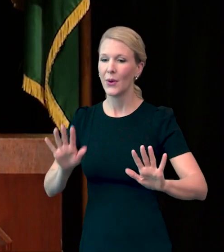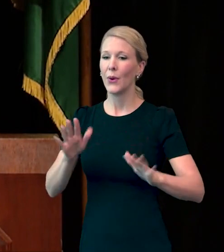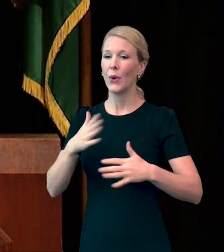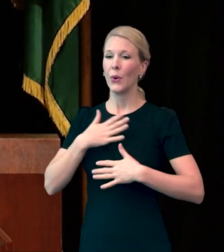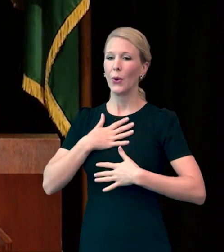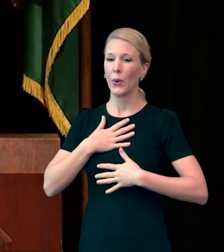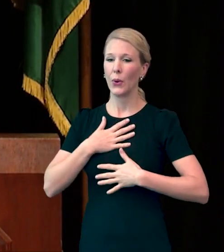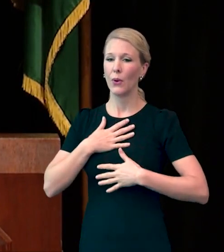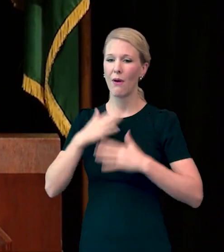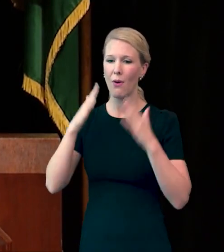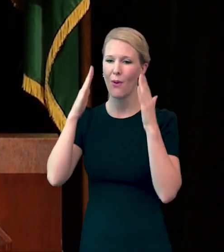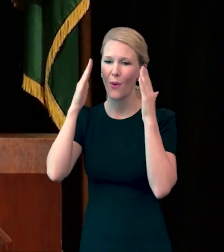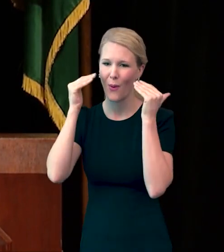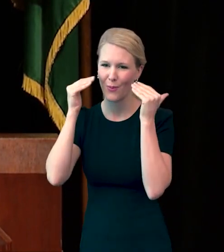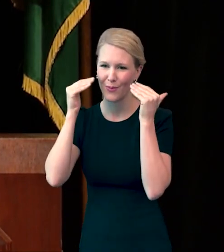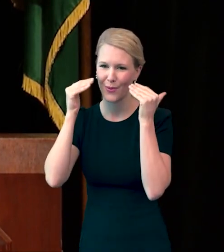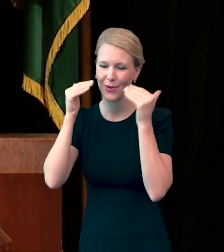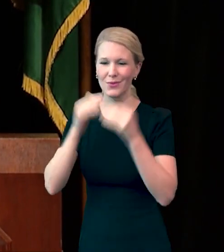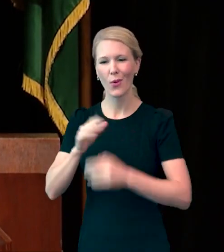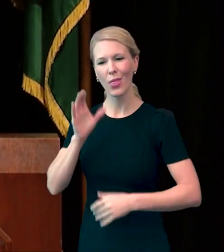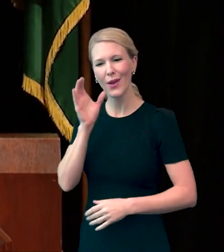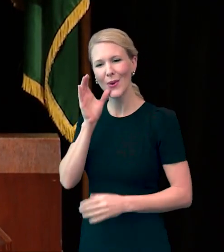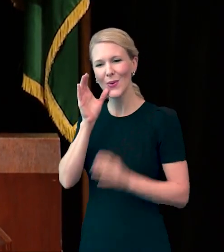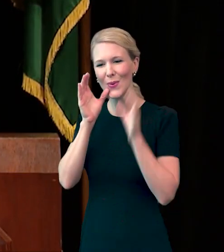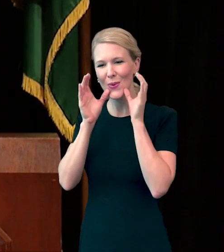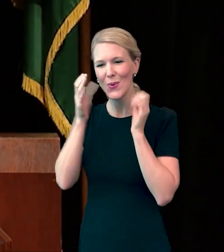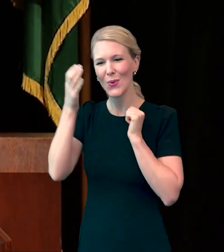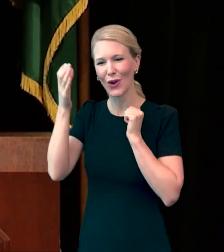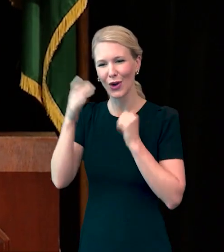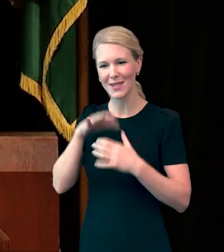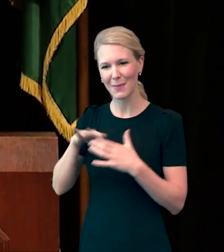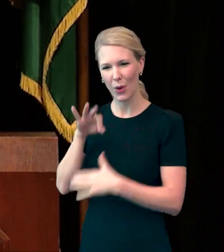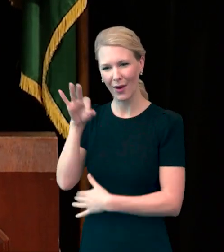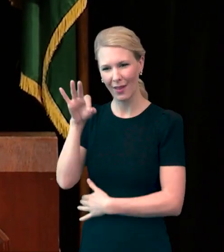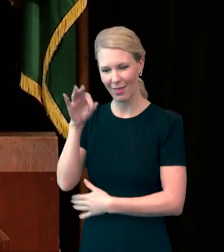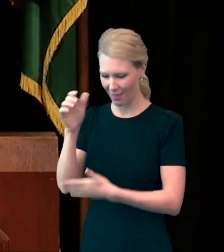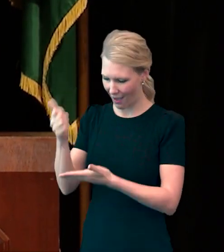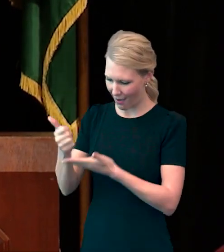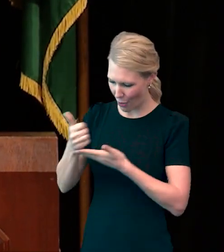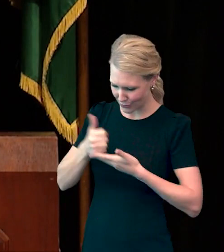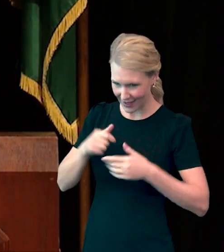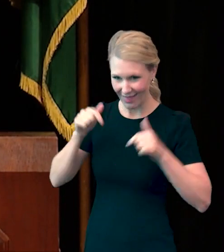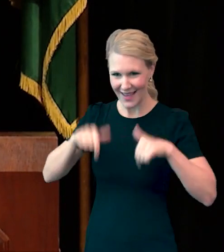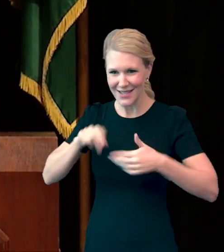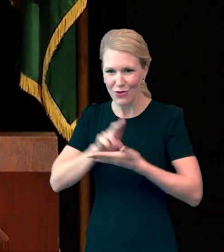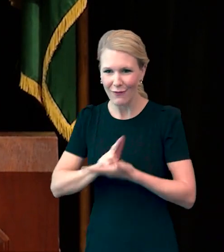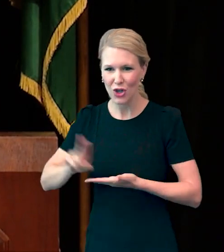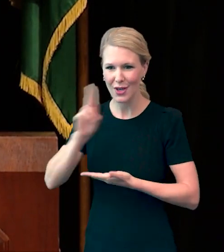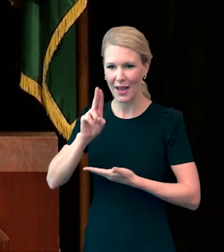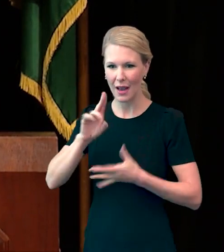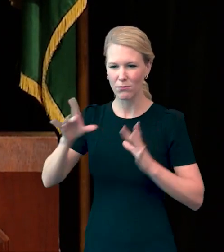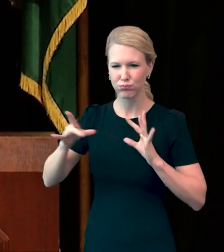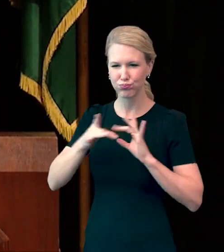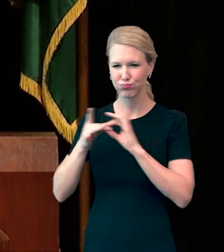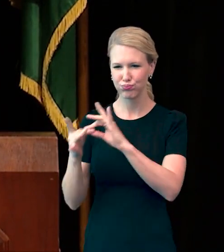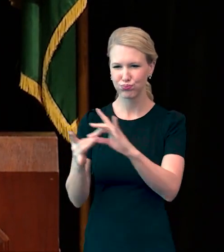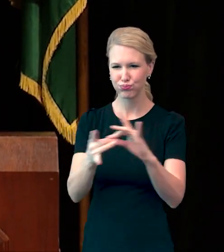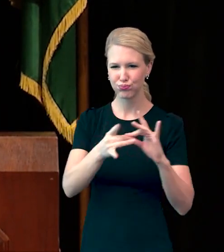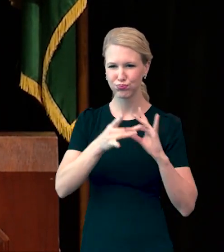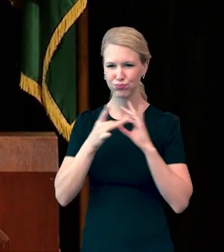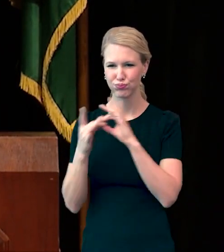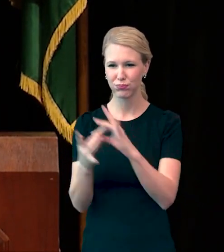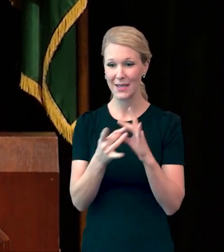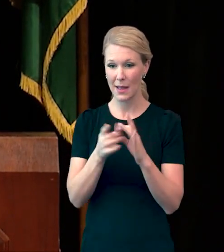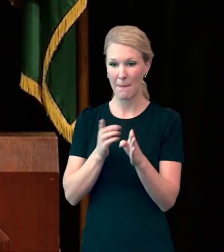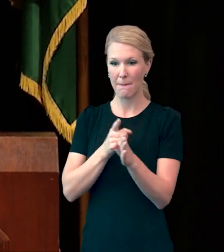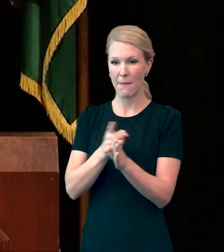to tell you that there are many reasons for hope. The Cougar spirit that defines this great university and binds us together is